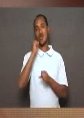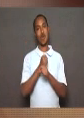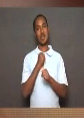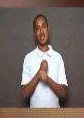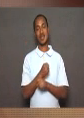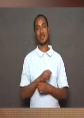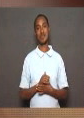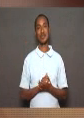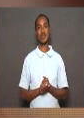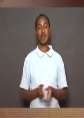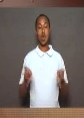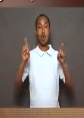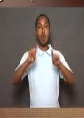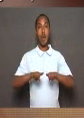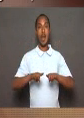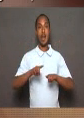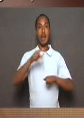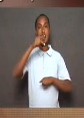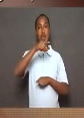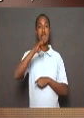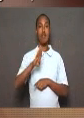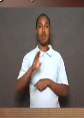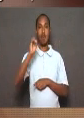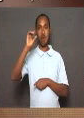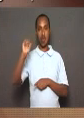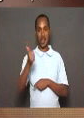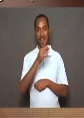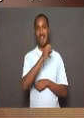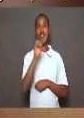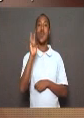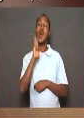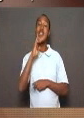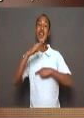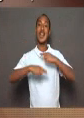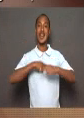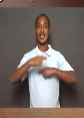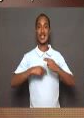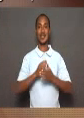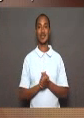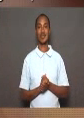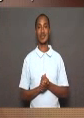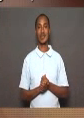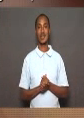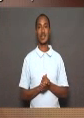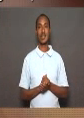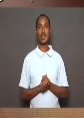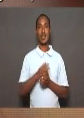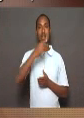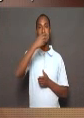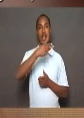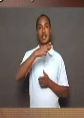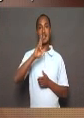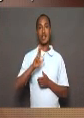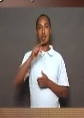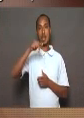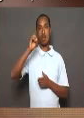formed. When phosphorus pentoxide and water react, phosphoric